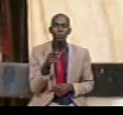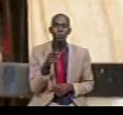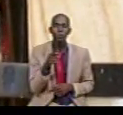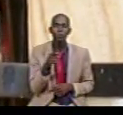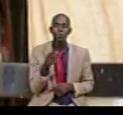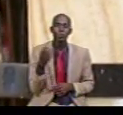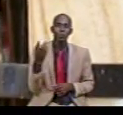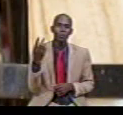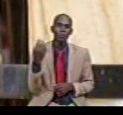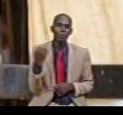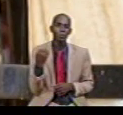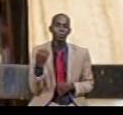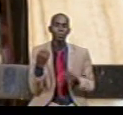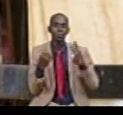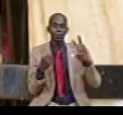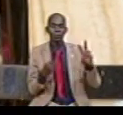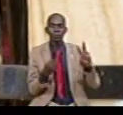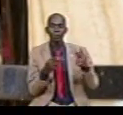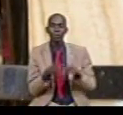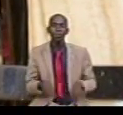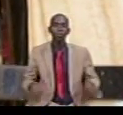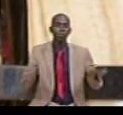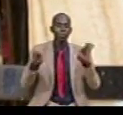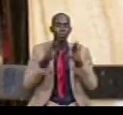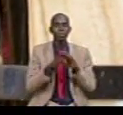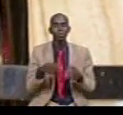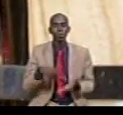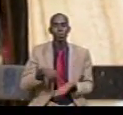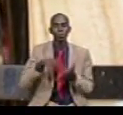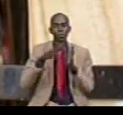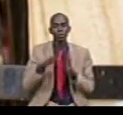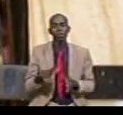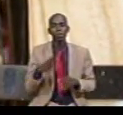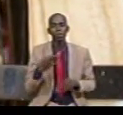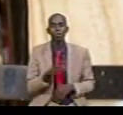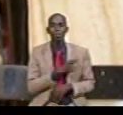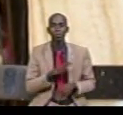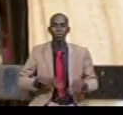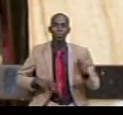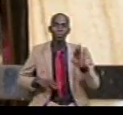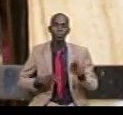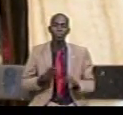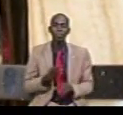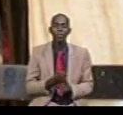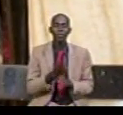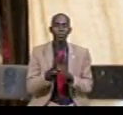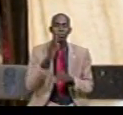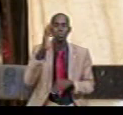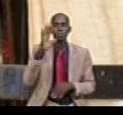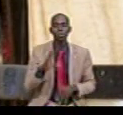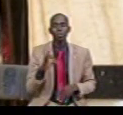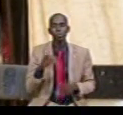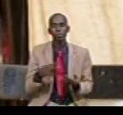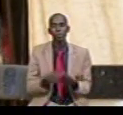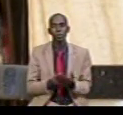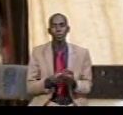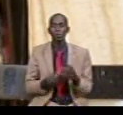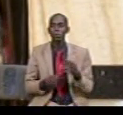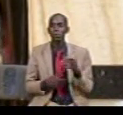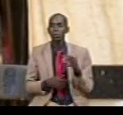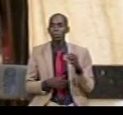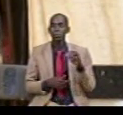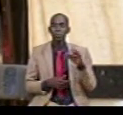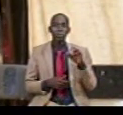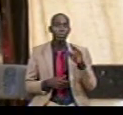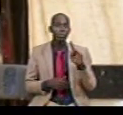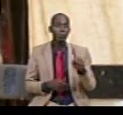AWU, worthy ambassador of Christ. F, faithful minister of the gospel. K,